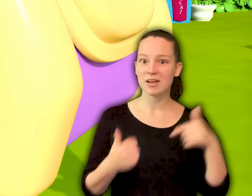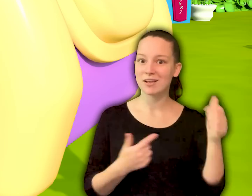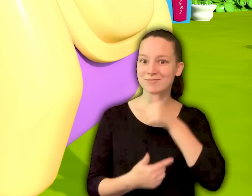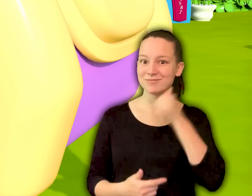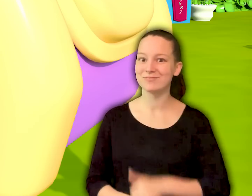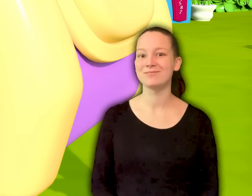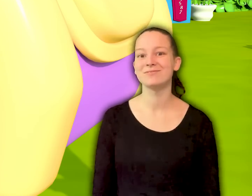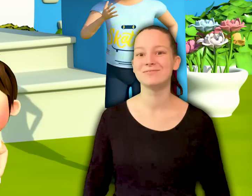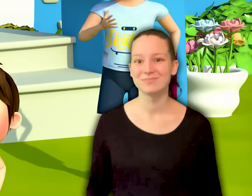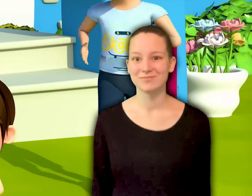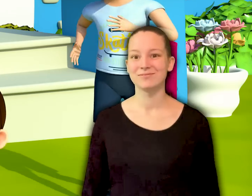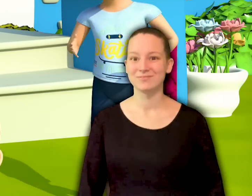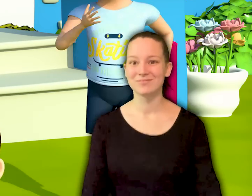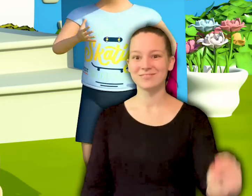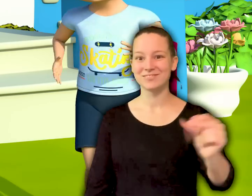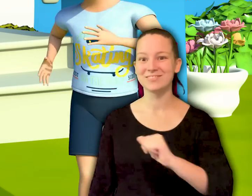that come every